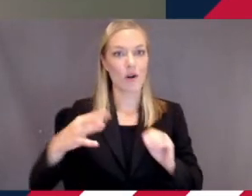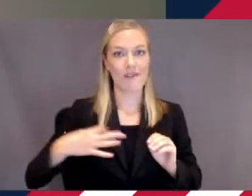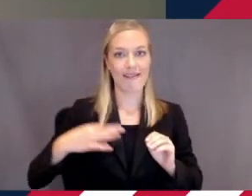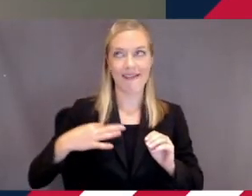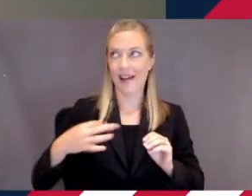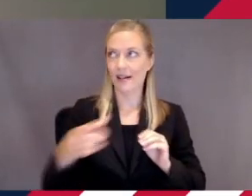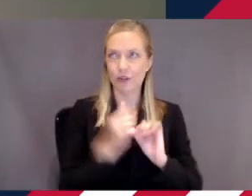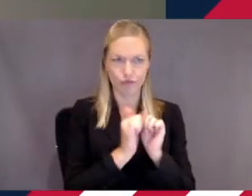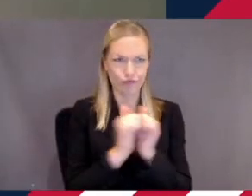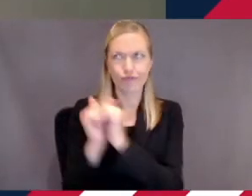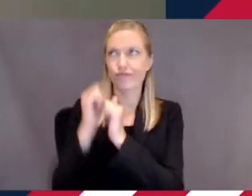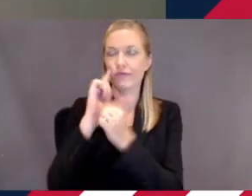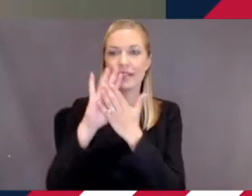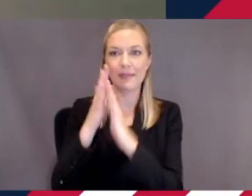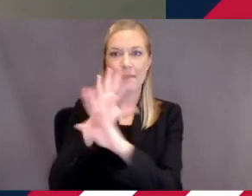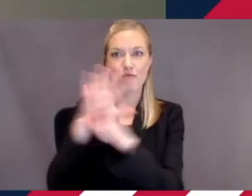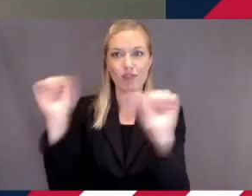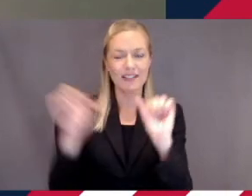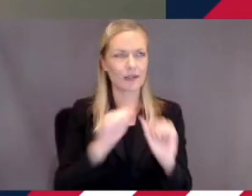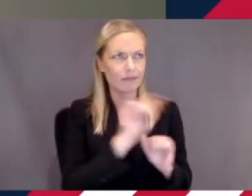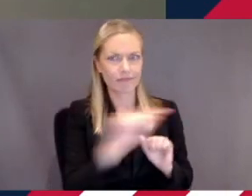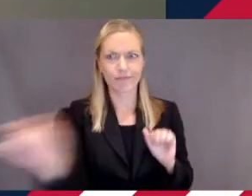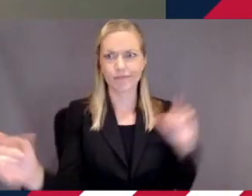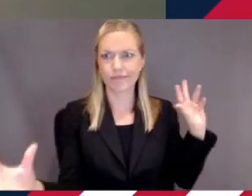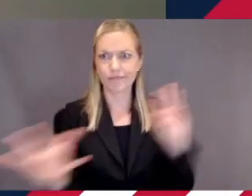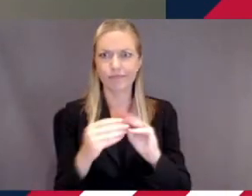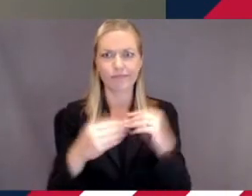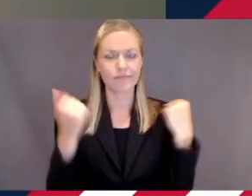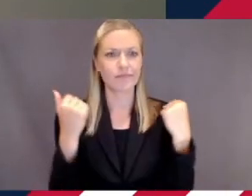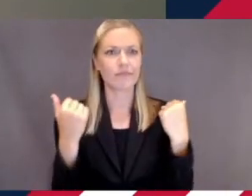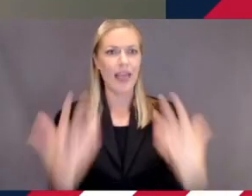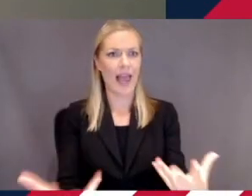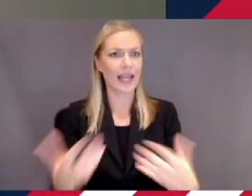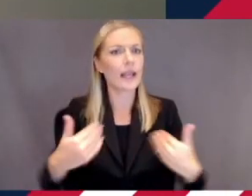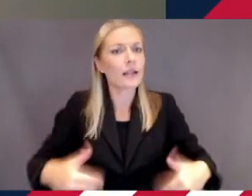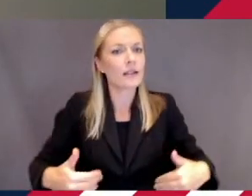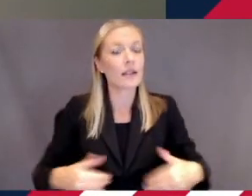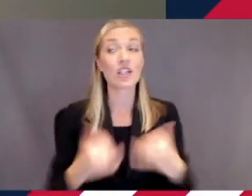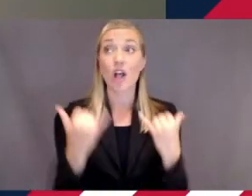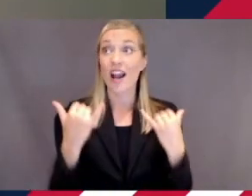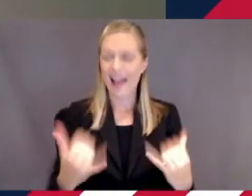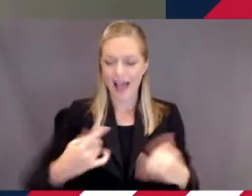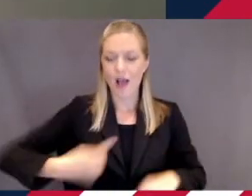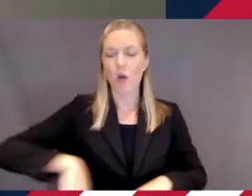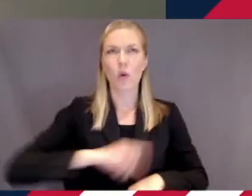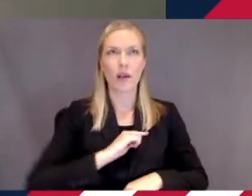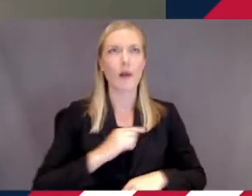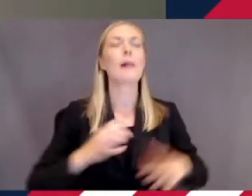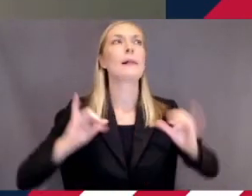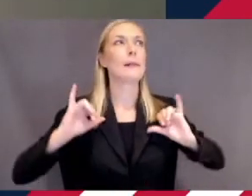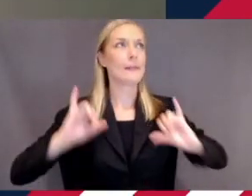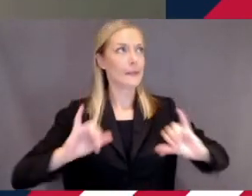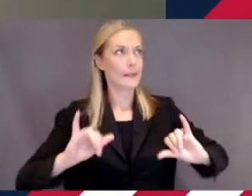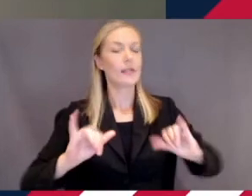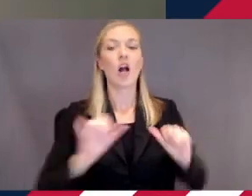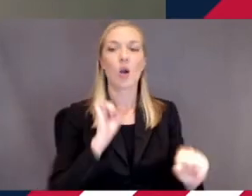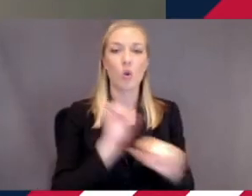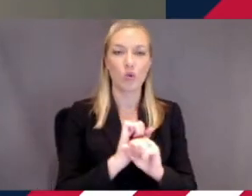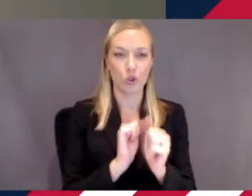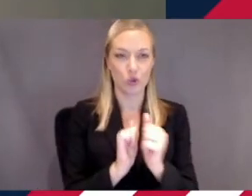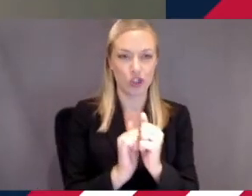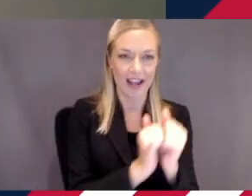winner. As a result, we're now well positioned to work together towards a victory in November in an election